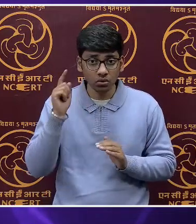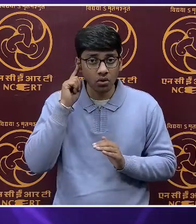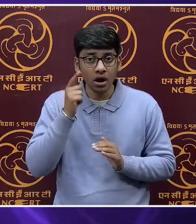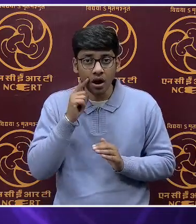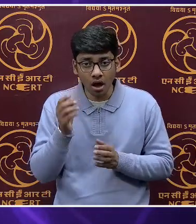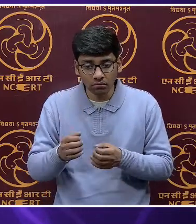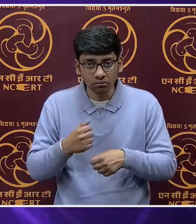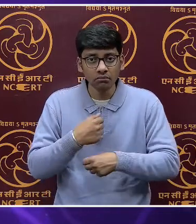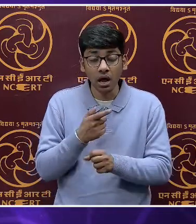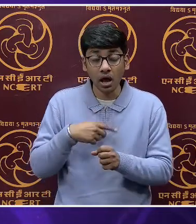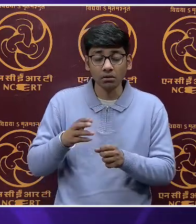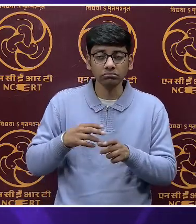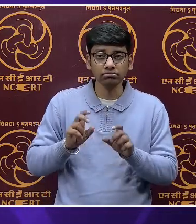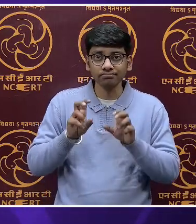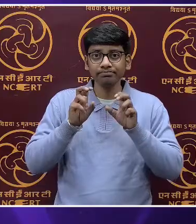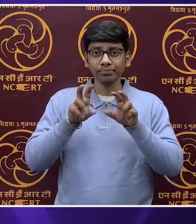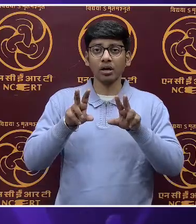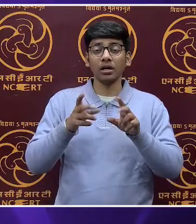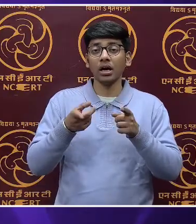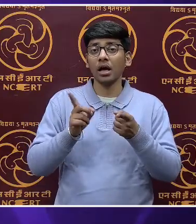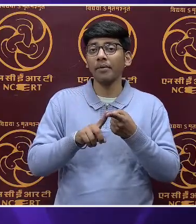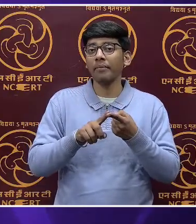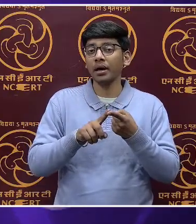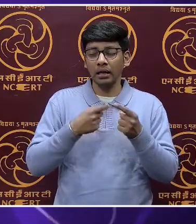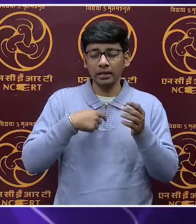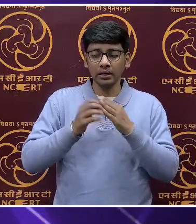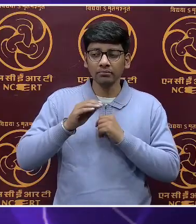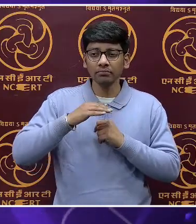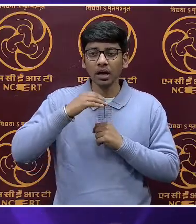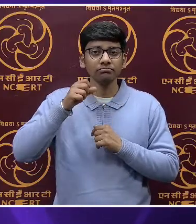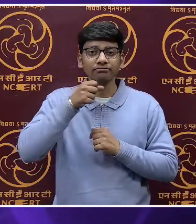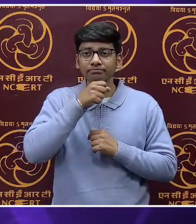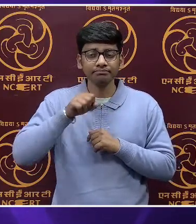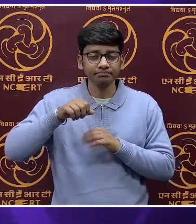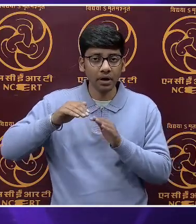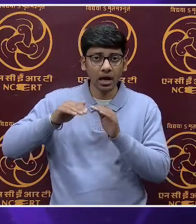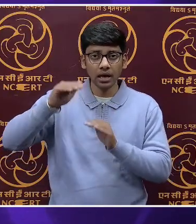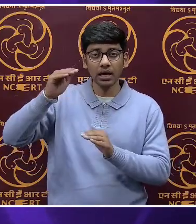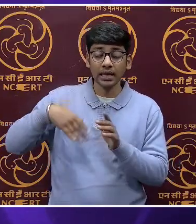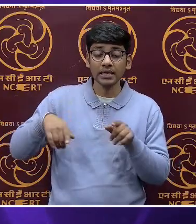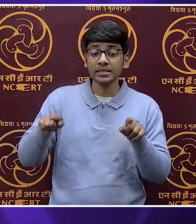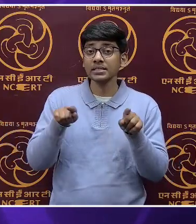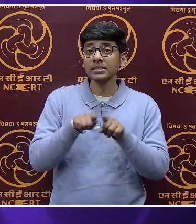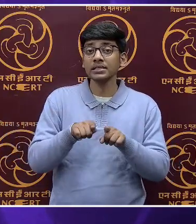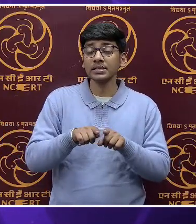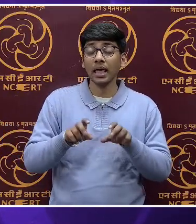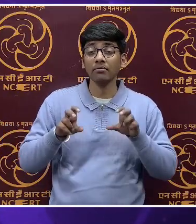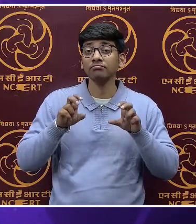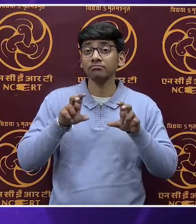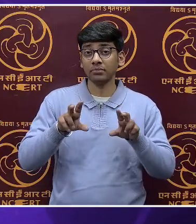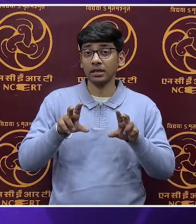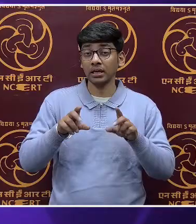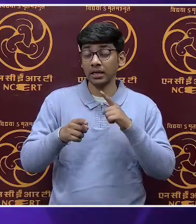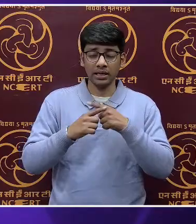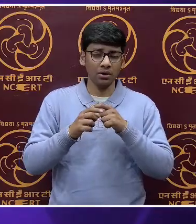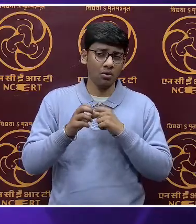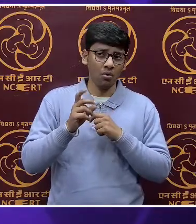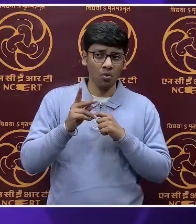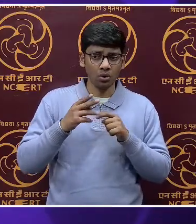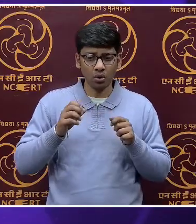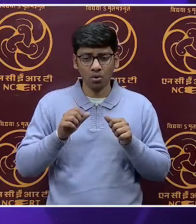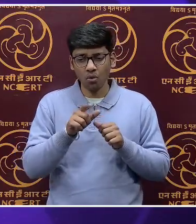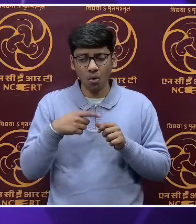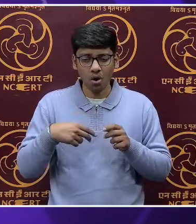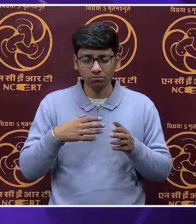of course, even if it happens with an adult person, that would be the same expression in that instant, that okay, I have lost all